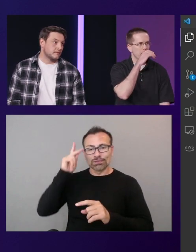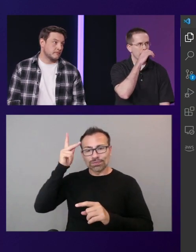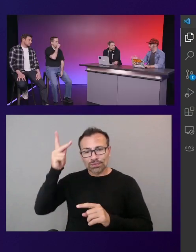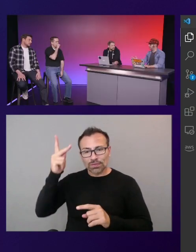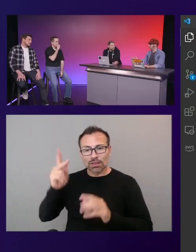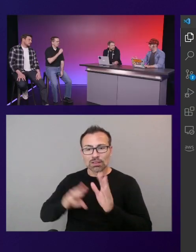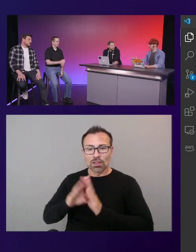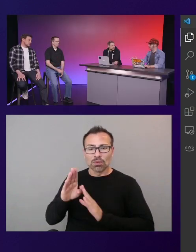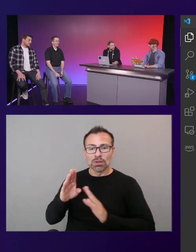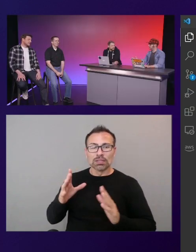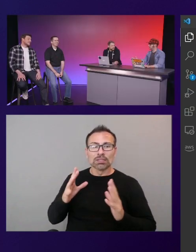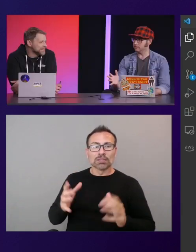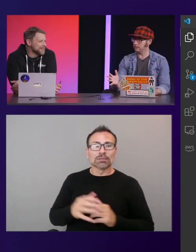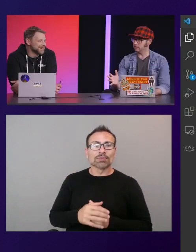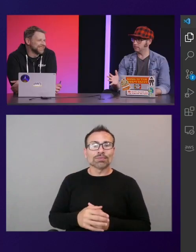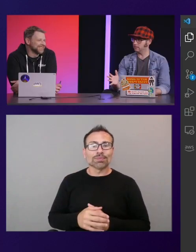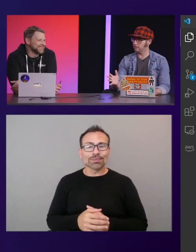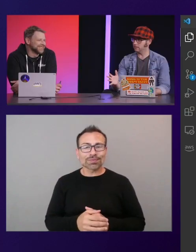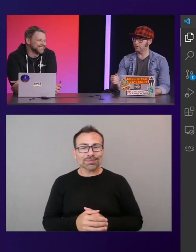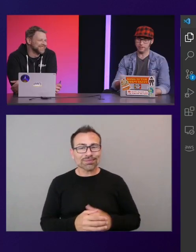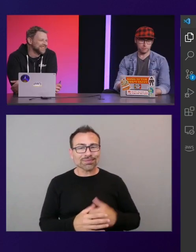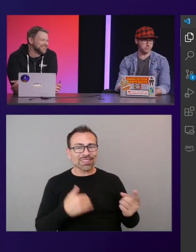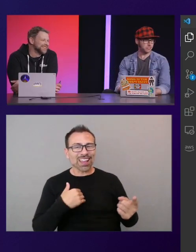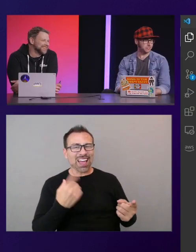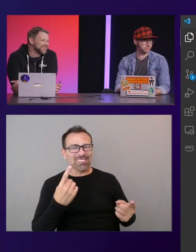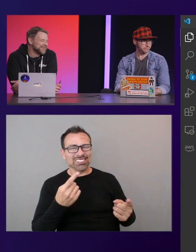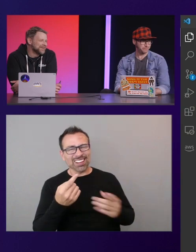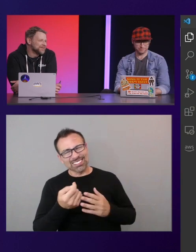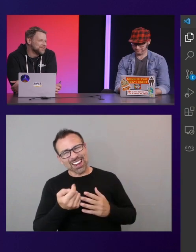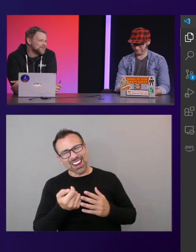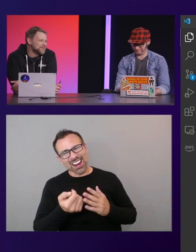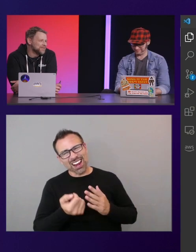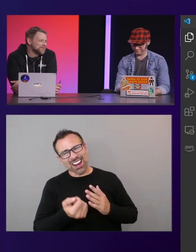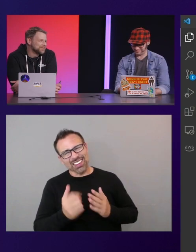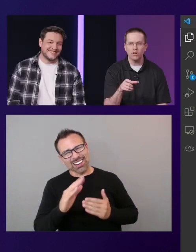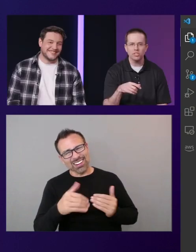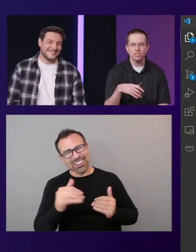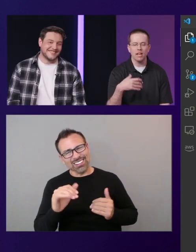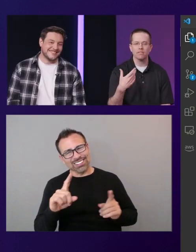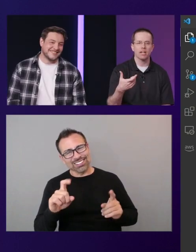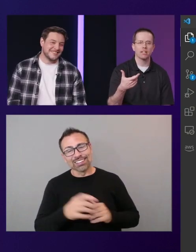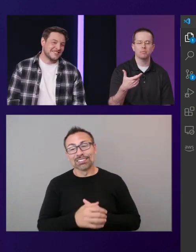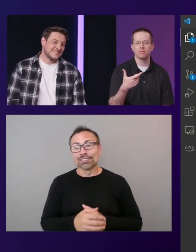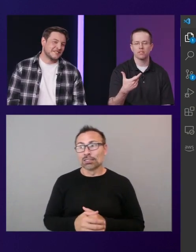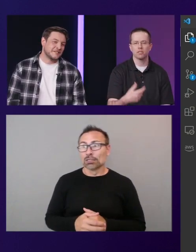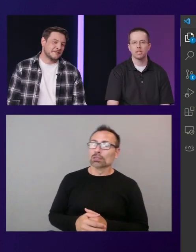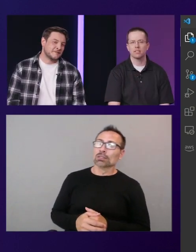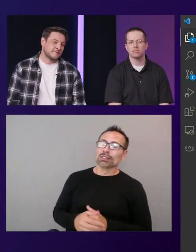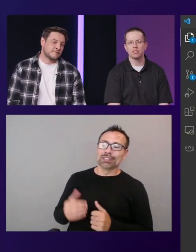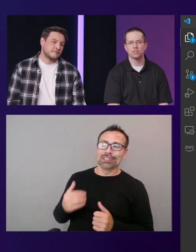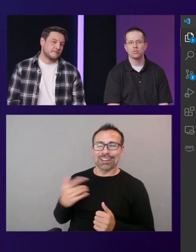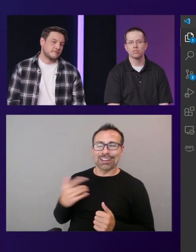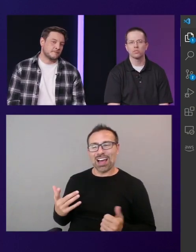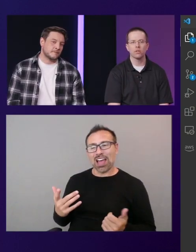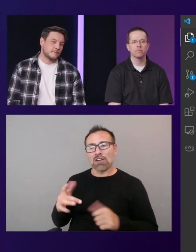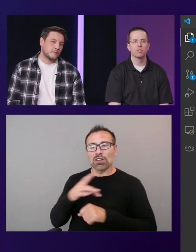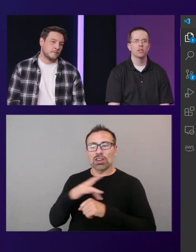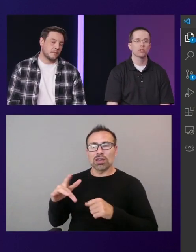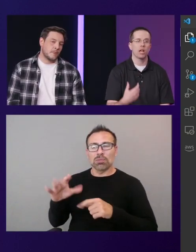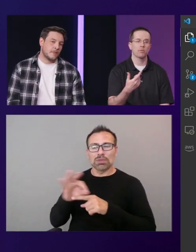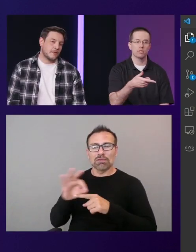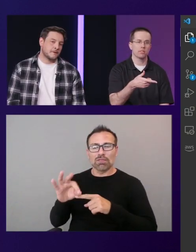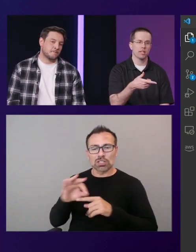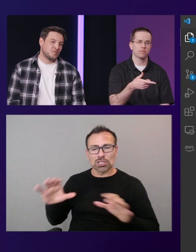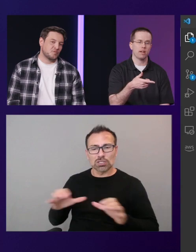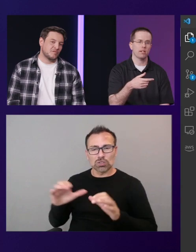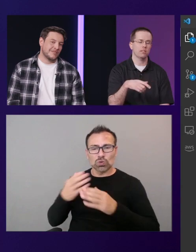of delete all the tests. exactly. Okay, perfect. So I got my skeleton function now. I've got an empty function basically that's doing the sort. So